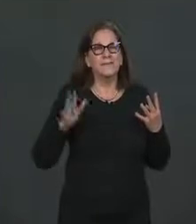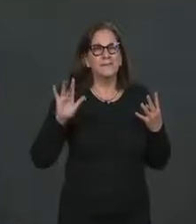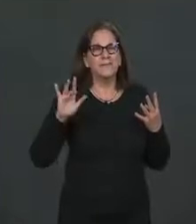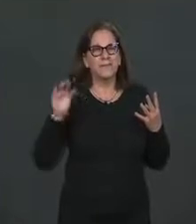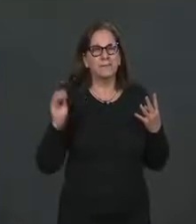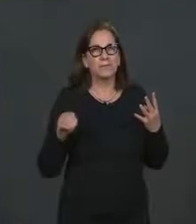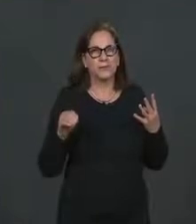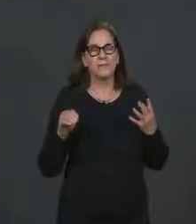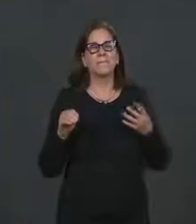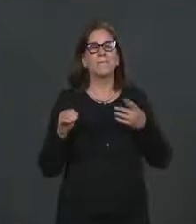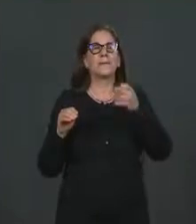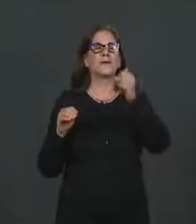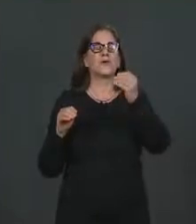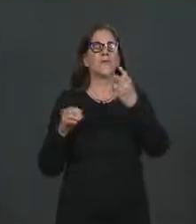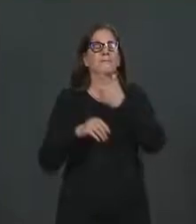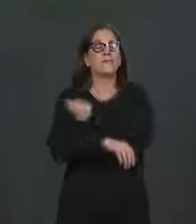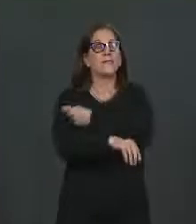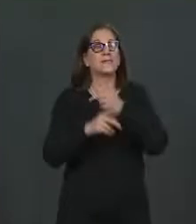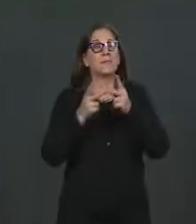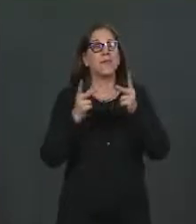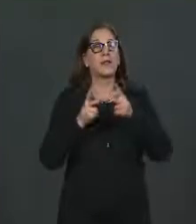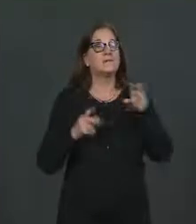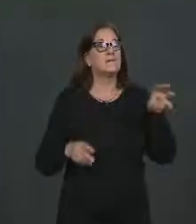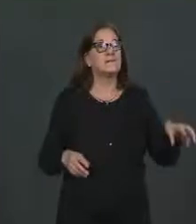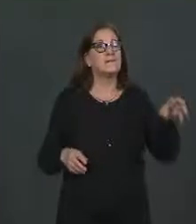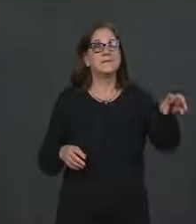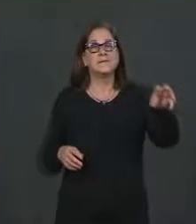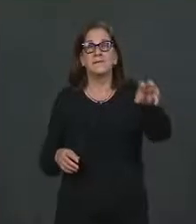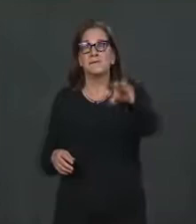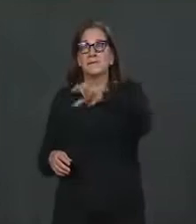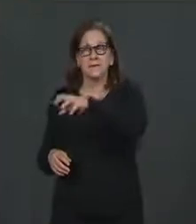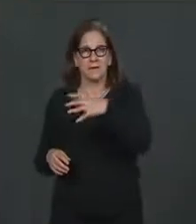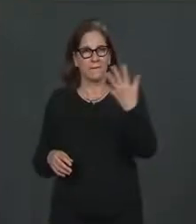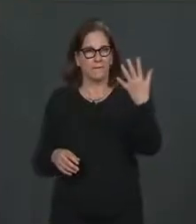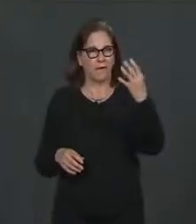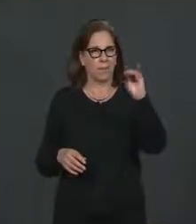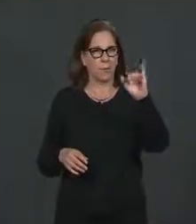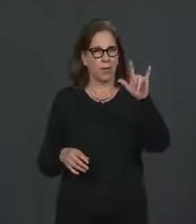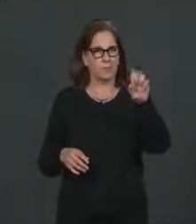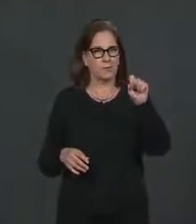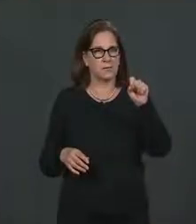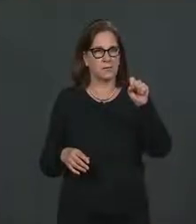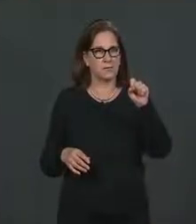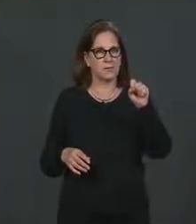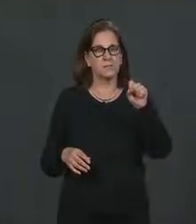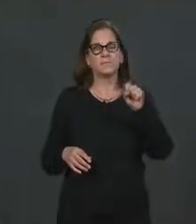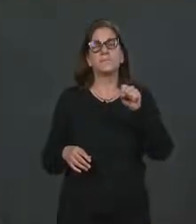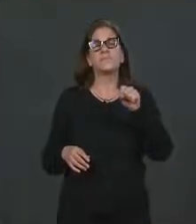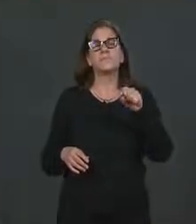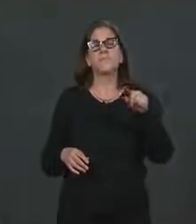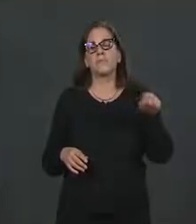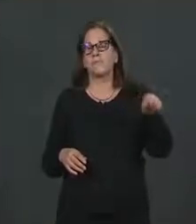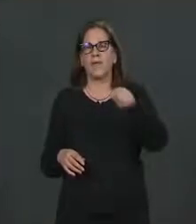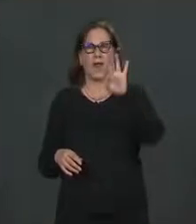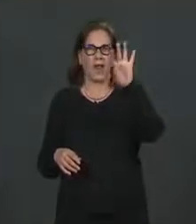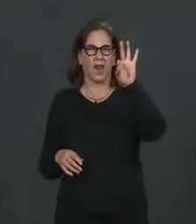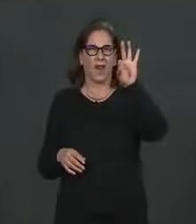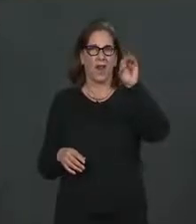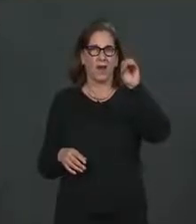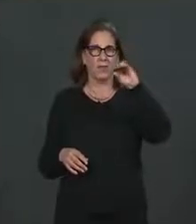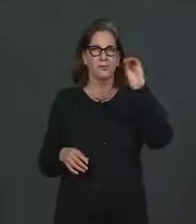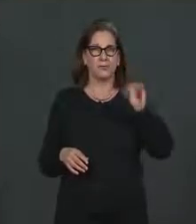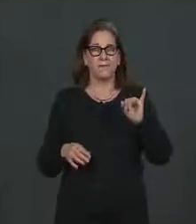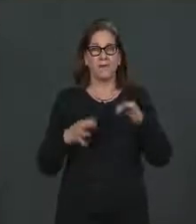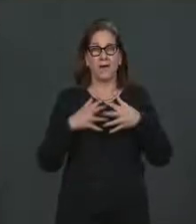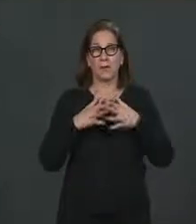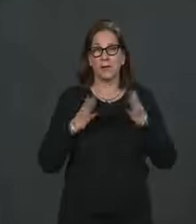all Americans, that still isn't enough as far as we're concerned. We know that there are a number of seniors and people with